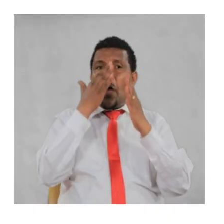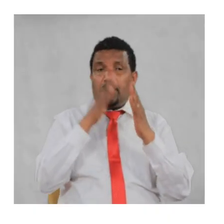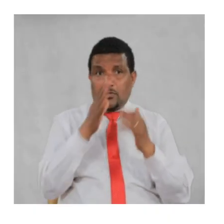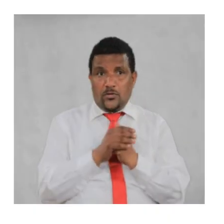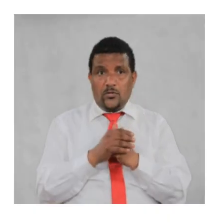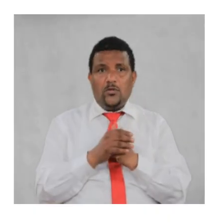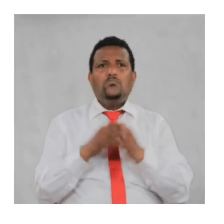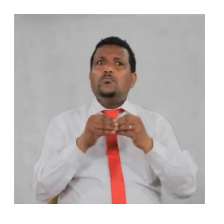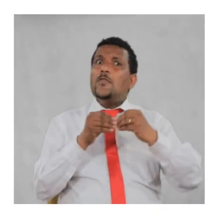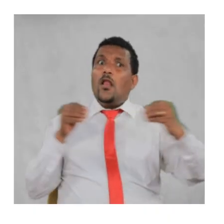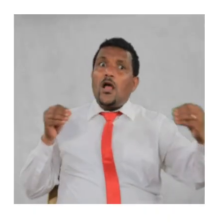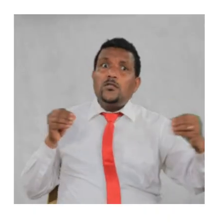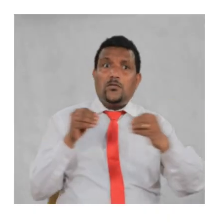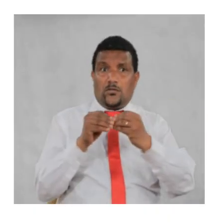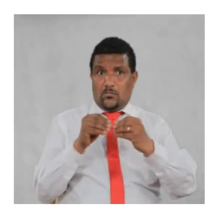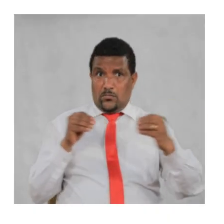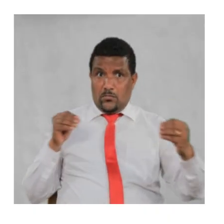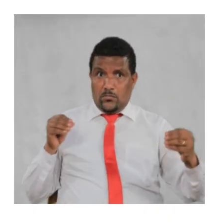elastic demand.